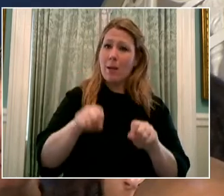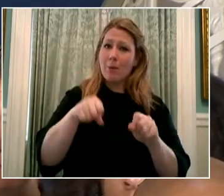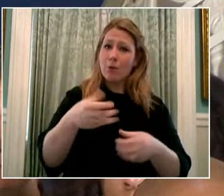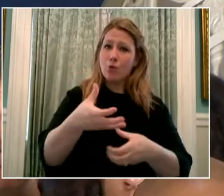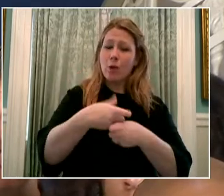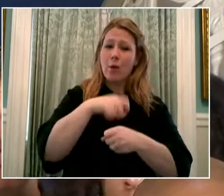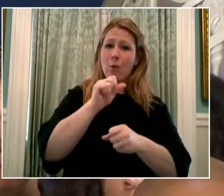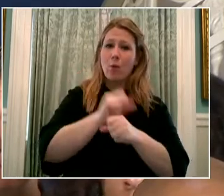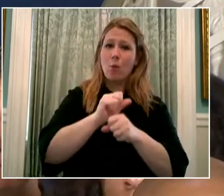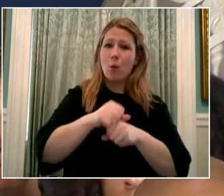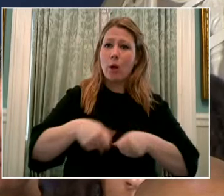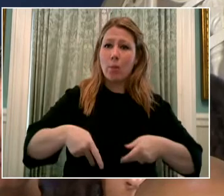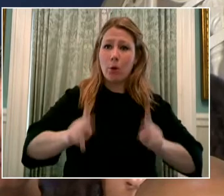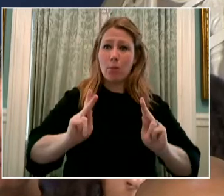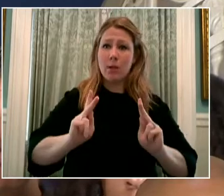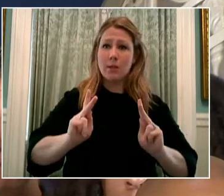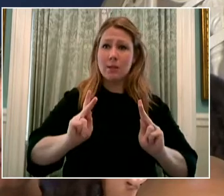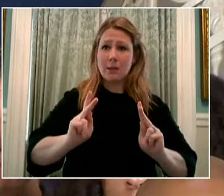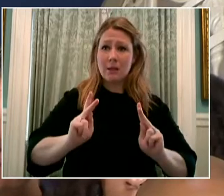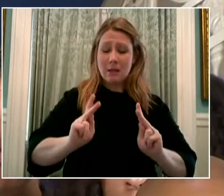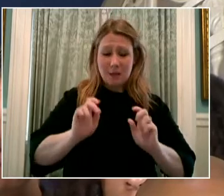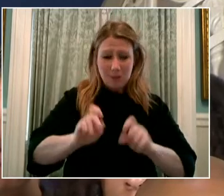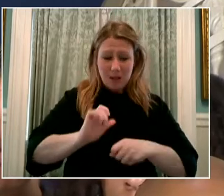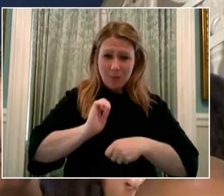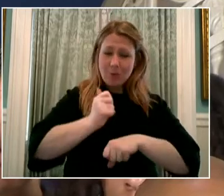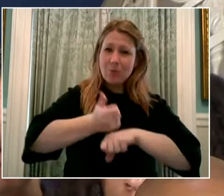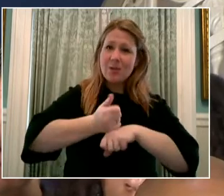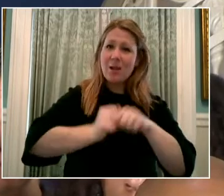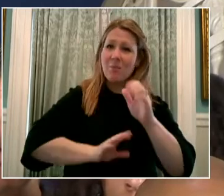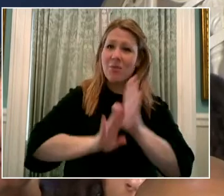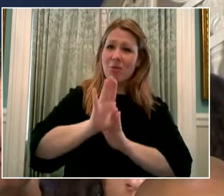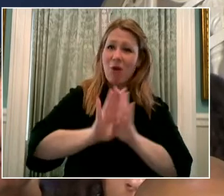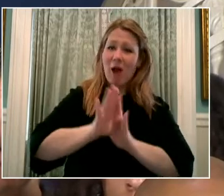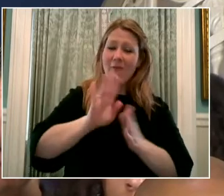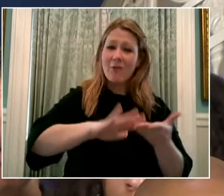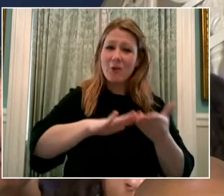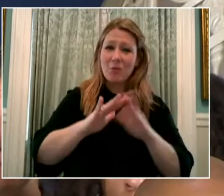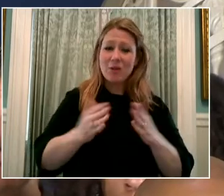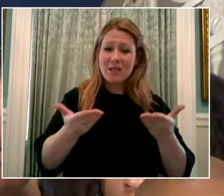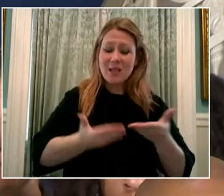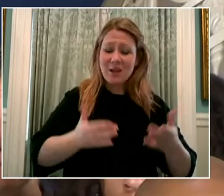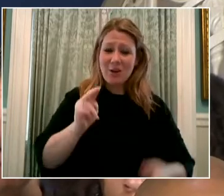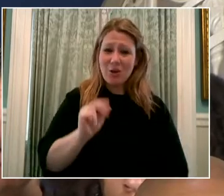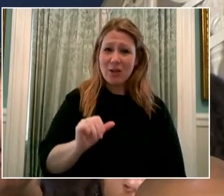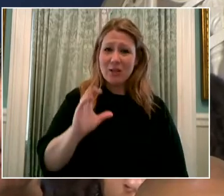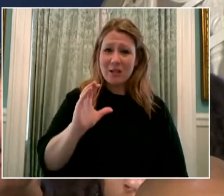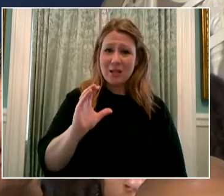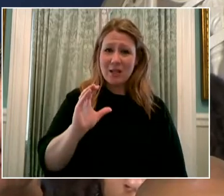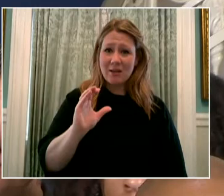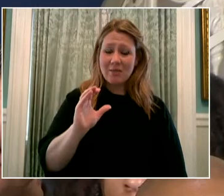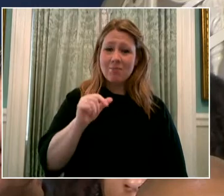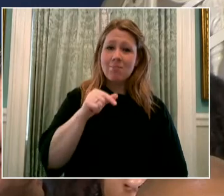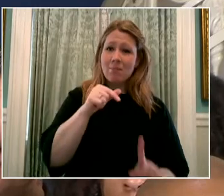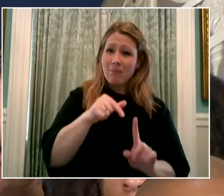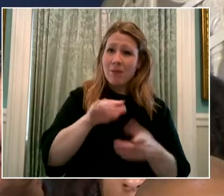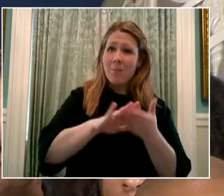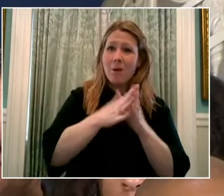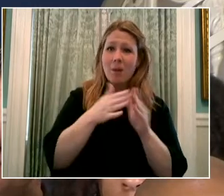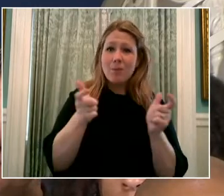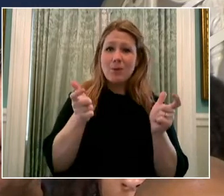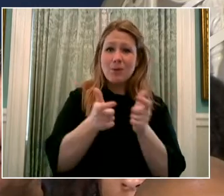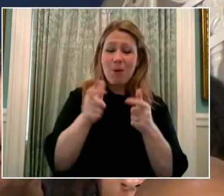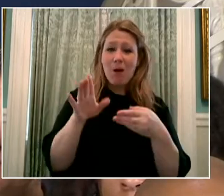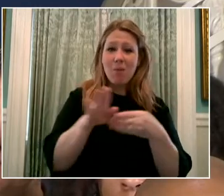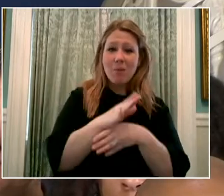thriving communities here in New York City and across the region. They have become small business owners, civil